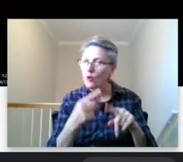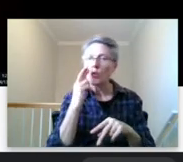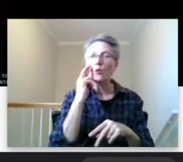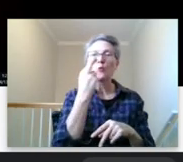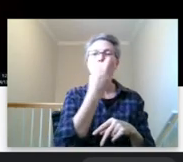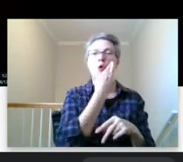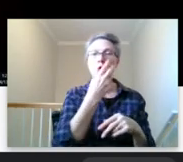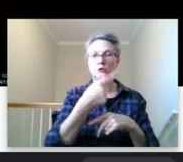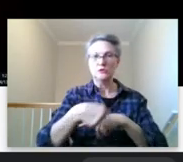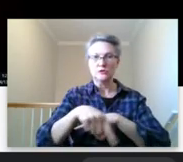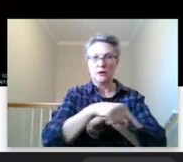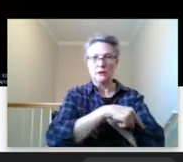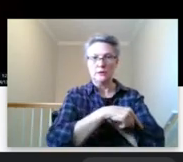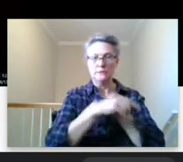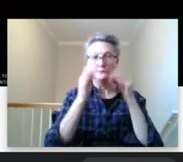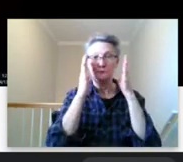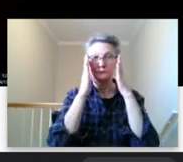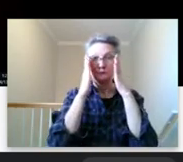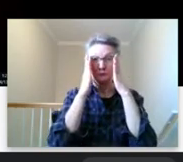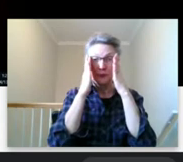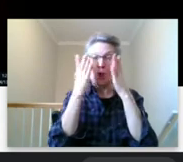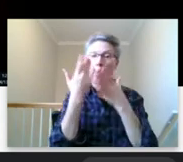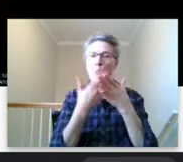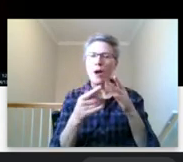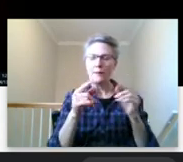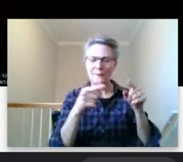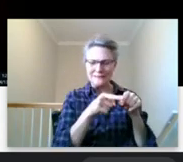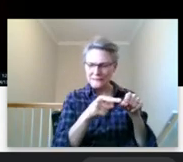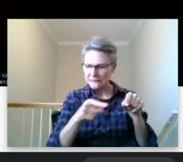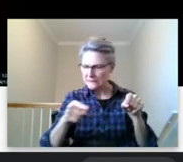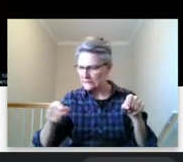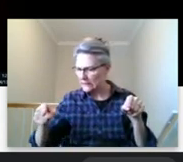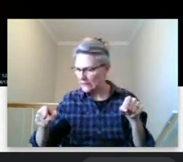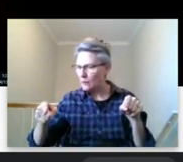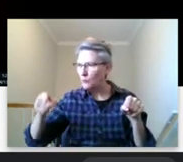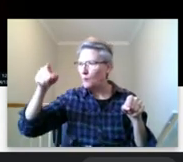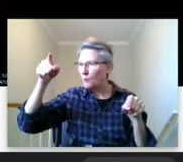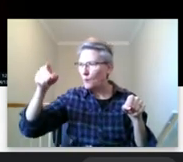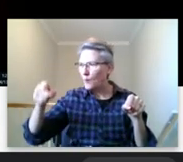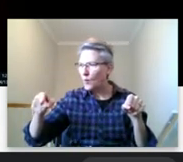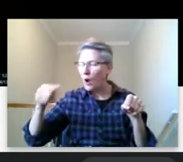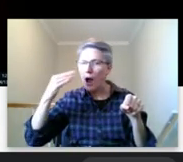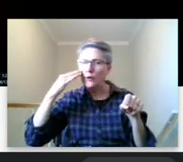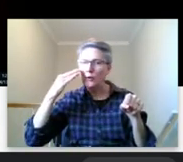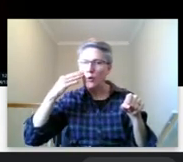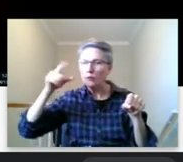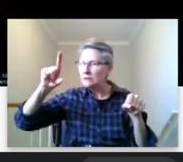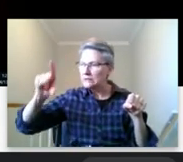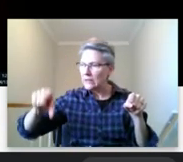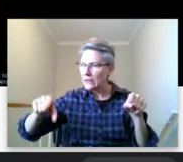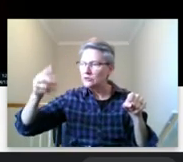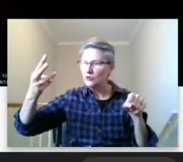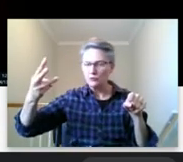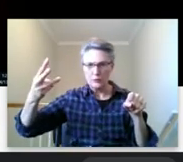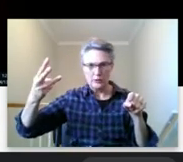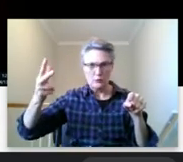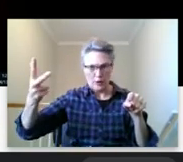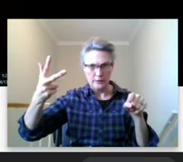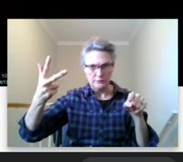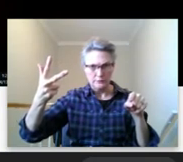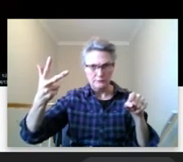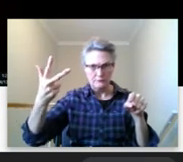over to red, right? And we're thinking, okay, well, what are my dimensions of this rose garden? And I can see clearly that that top